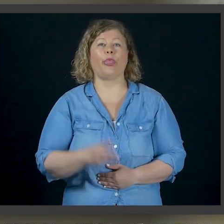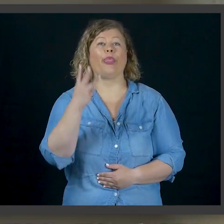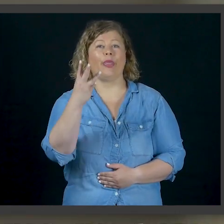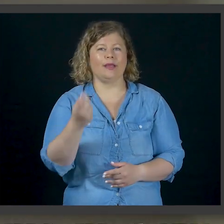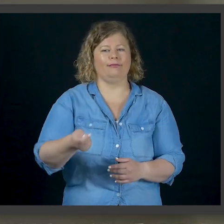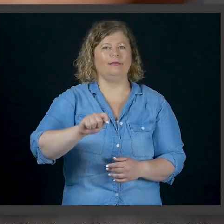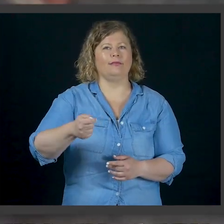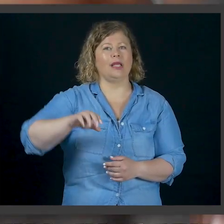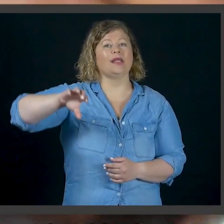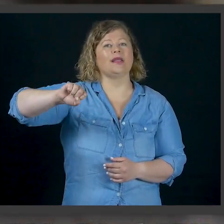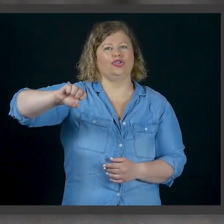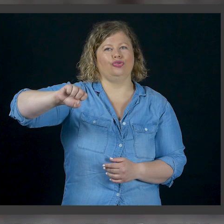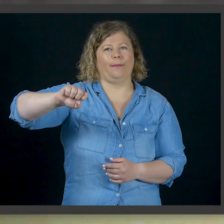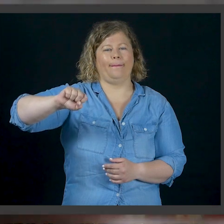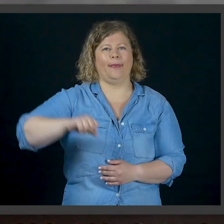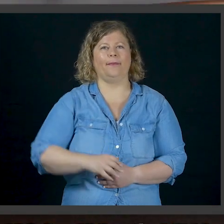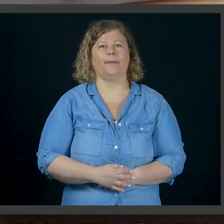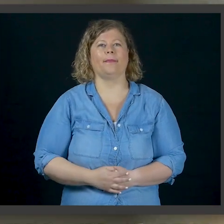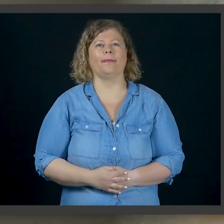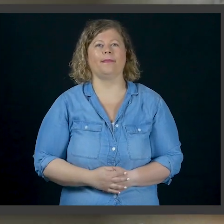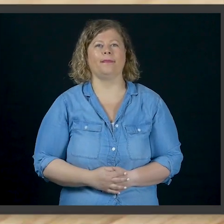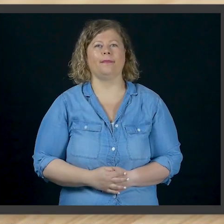3 tablespoons of ketchup.